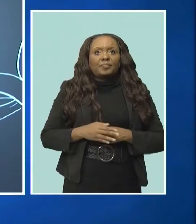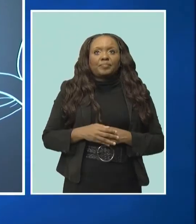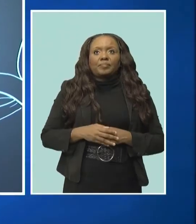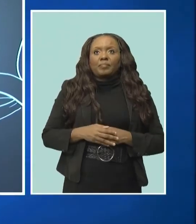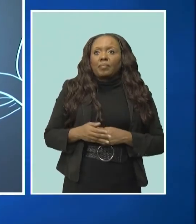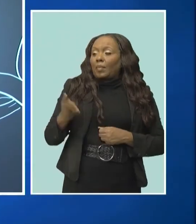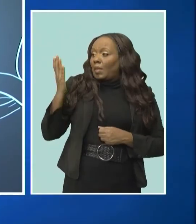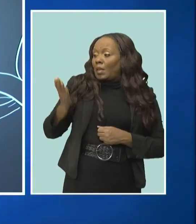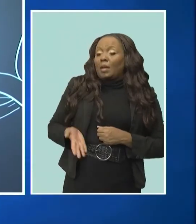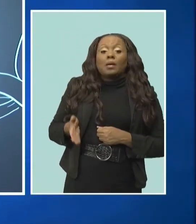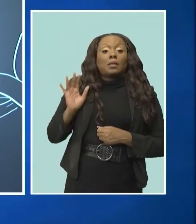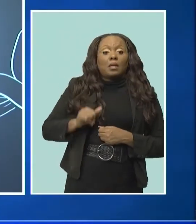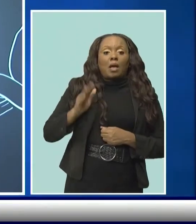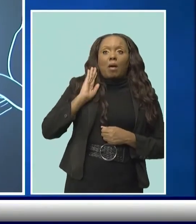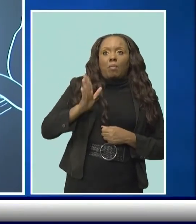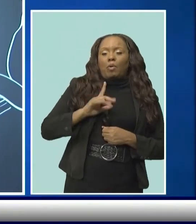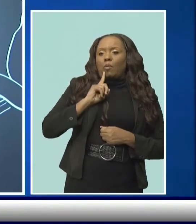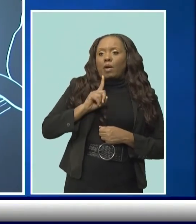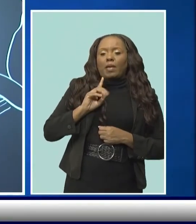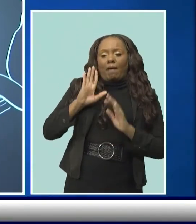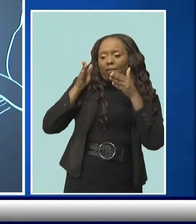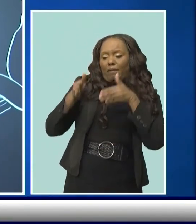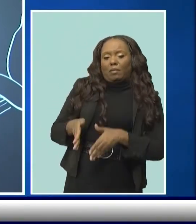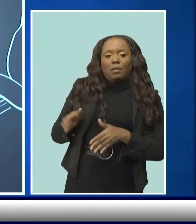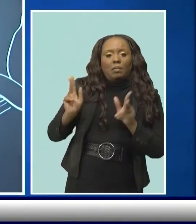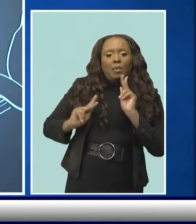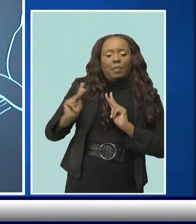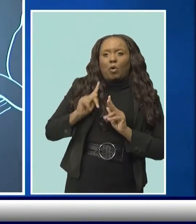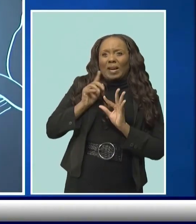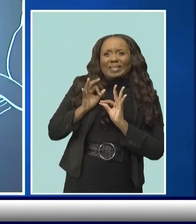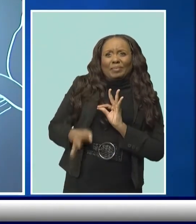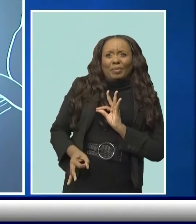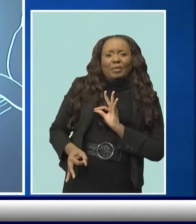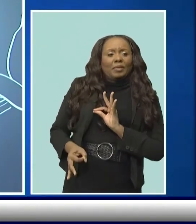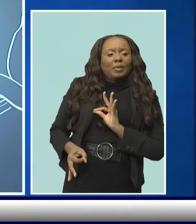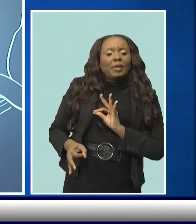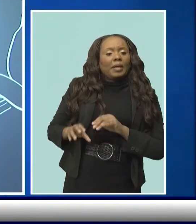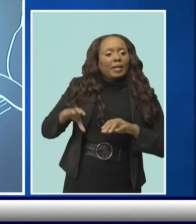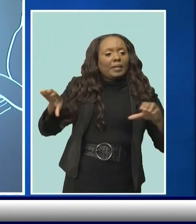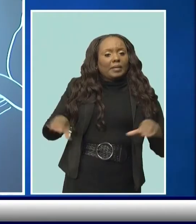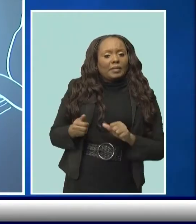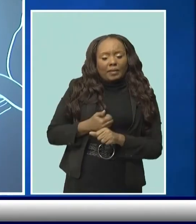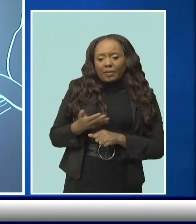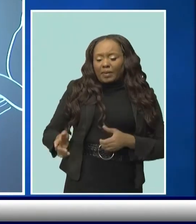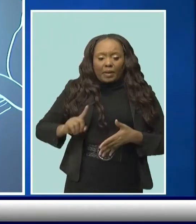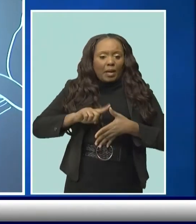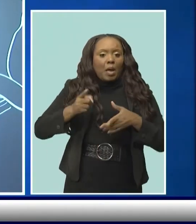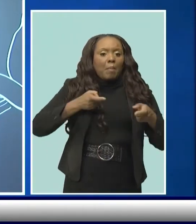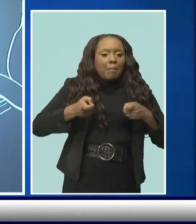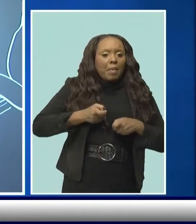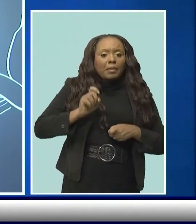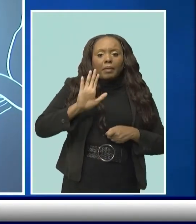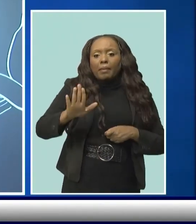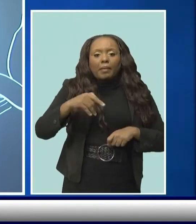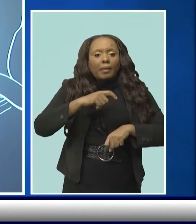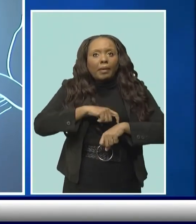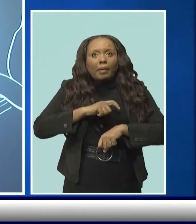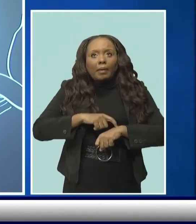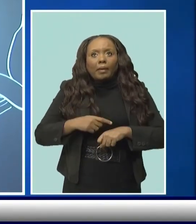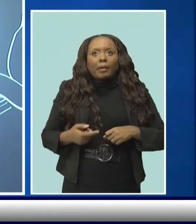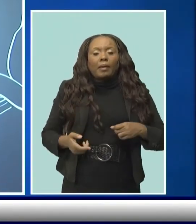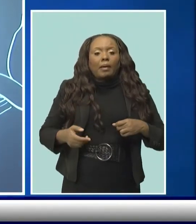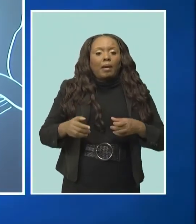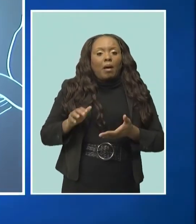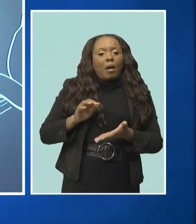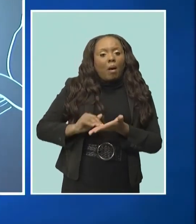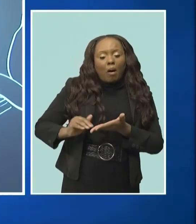people platform in its simplest form, so meaning it does everything from managing your time off to time and attendance